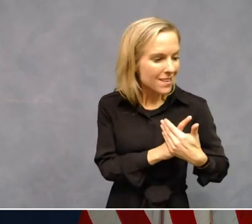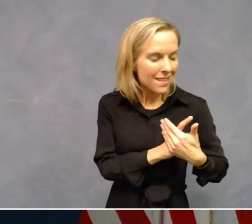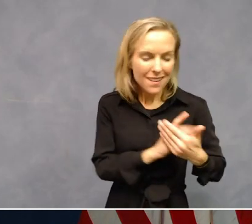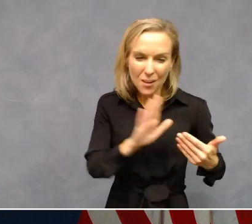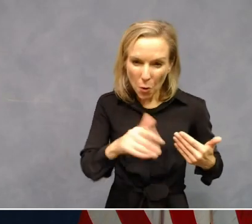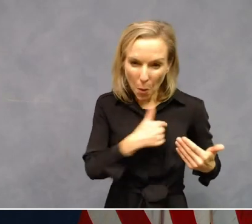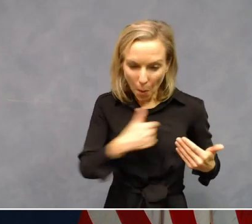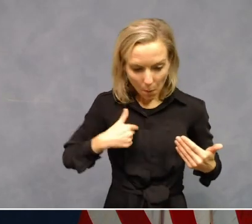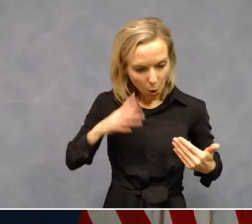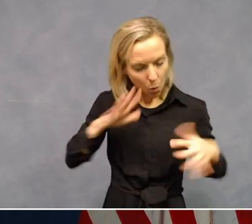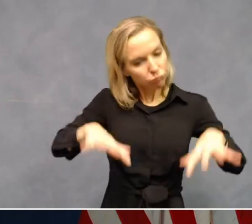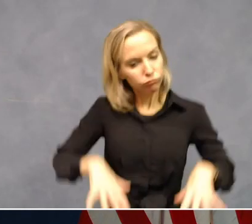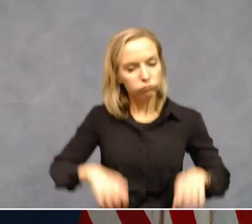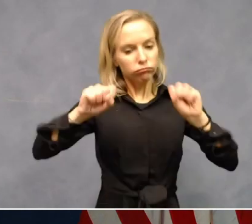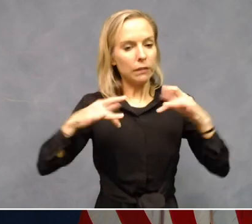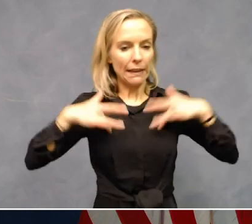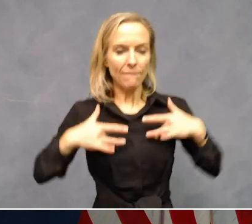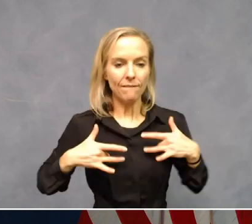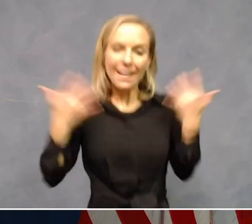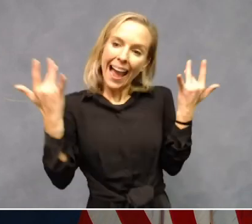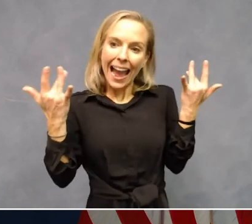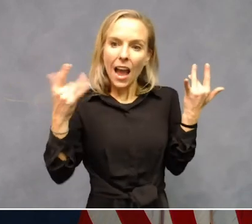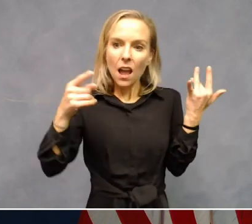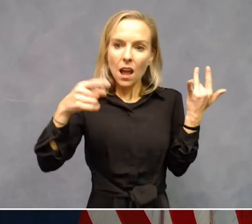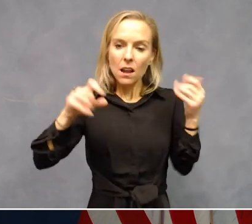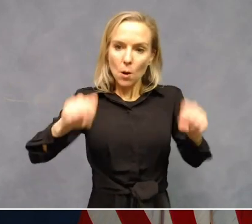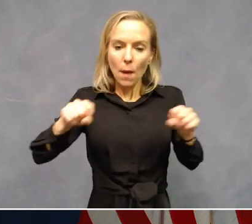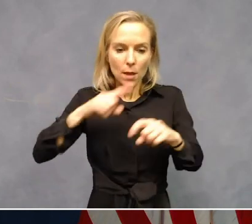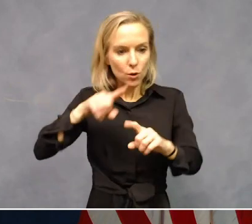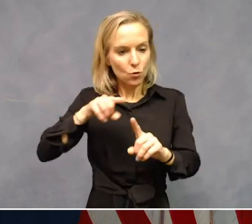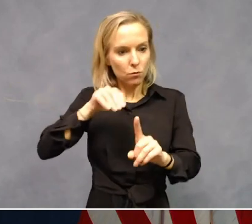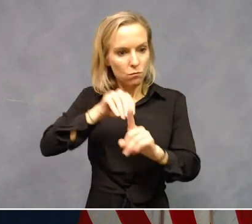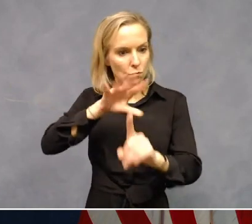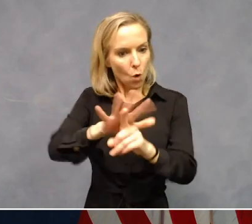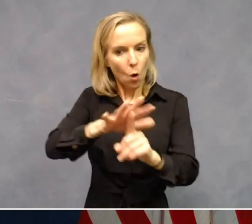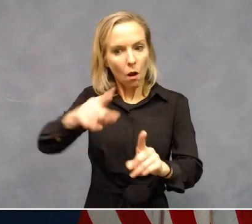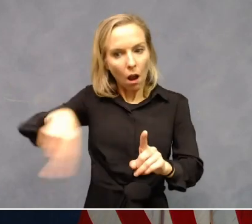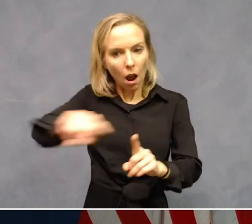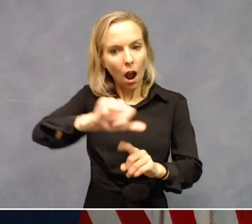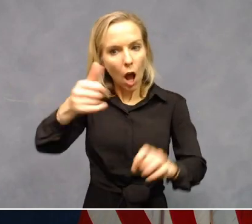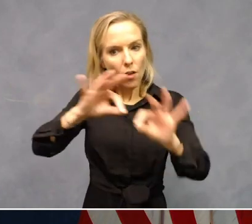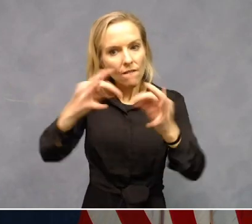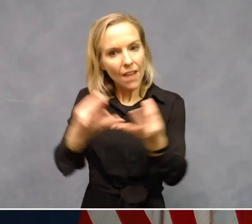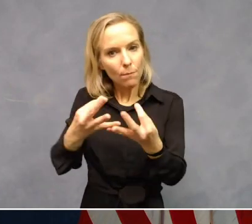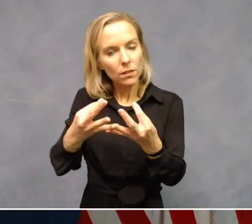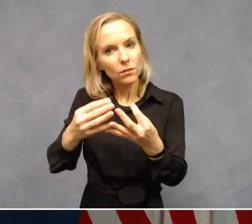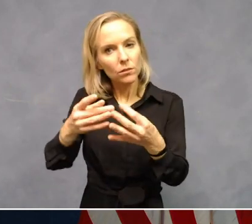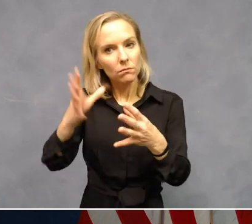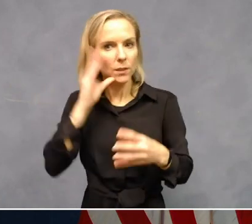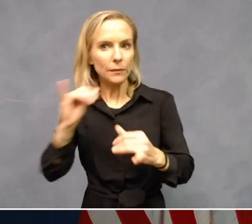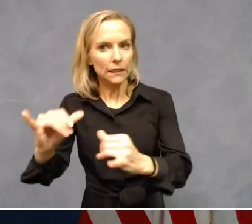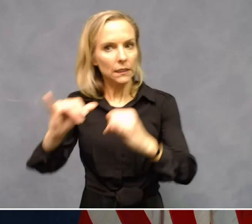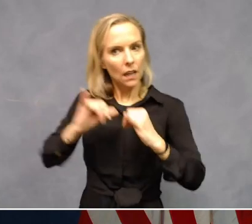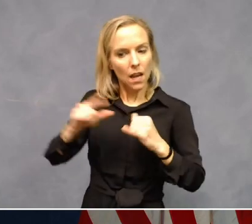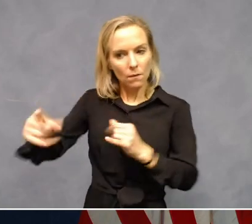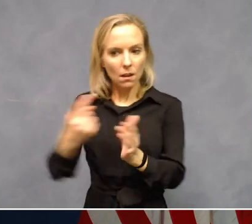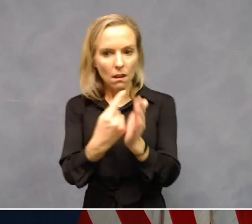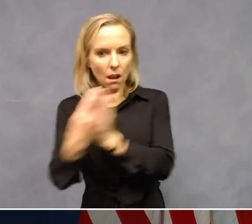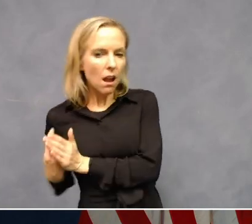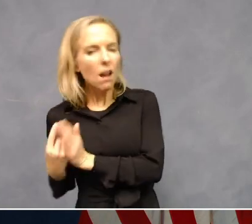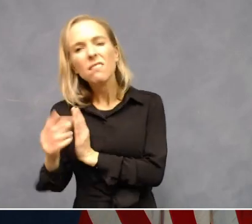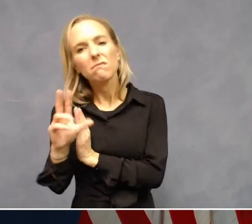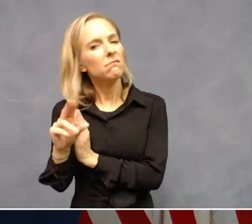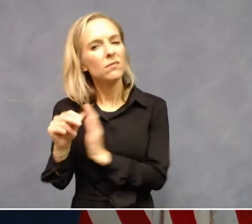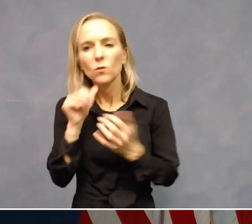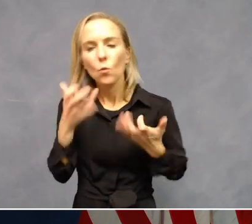very least could lead to other families having to go through that quarantine. So we are not going to be doing that trick-or-treating at the mansion this